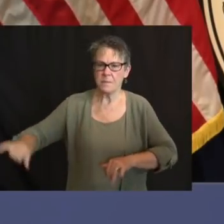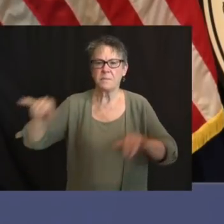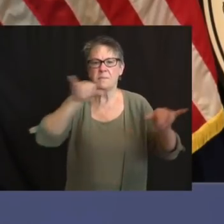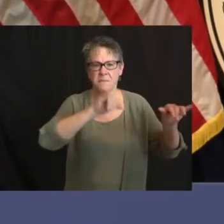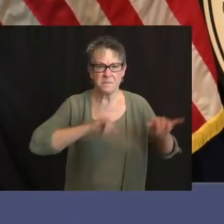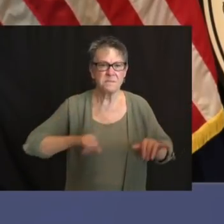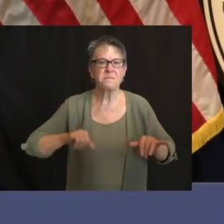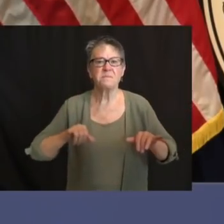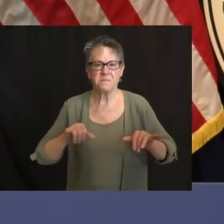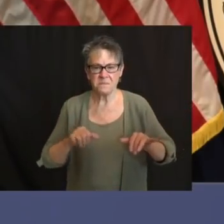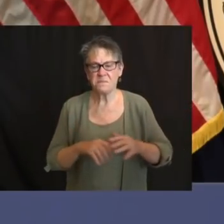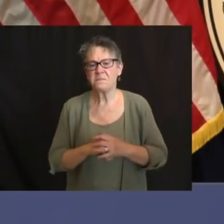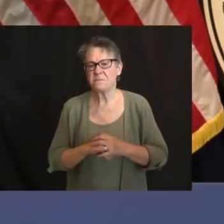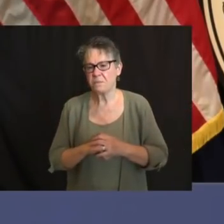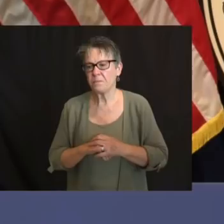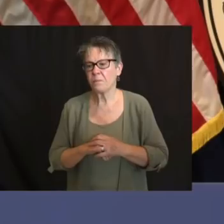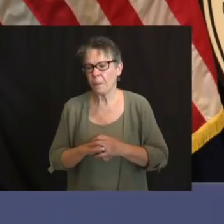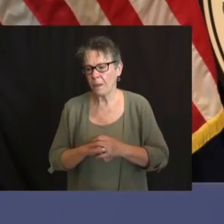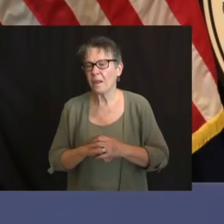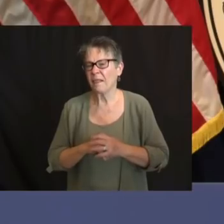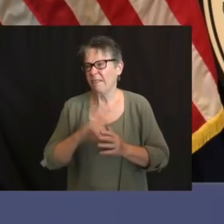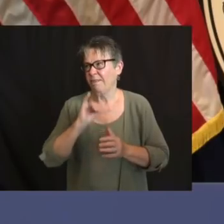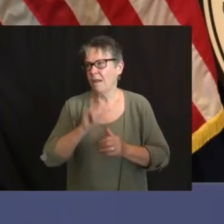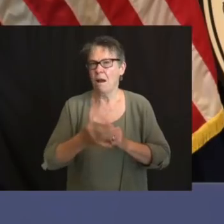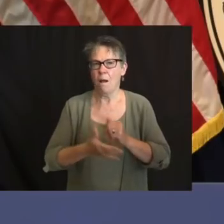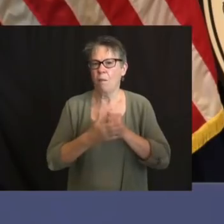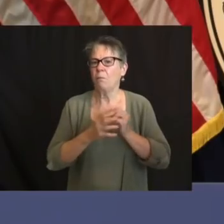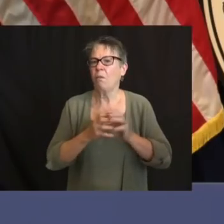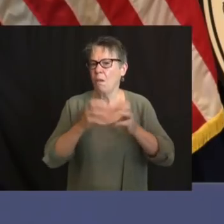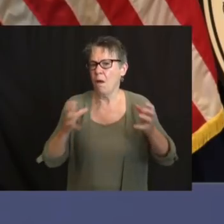is very helpful.